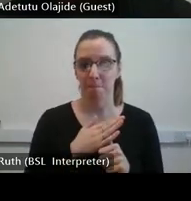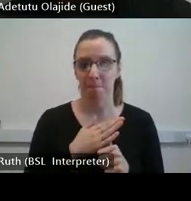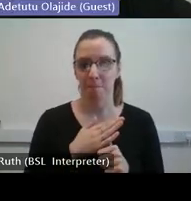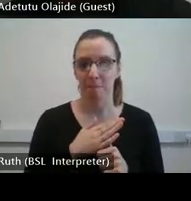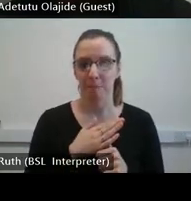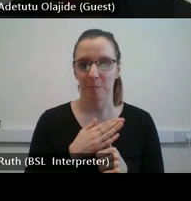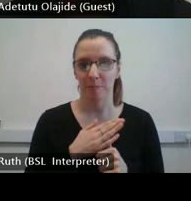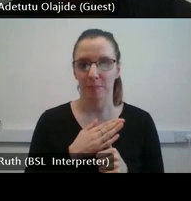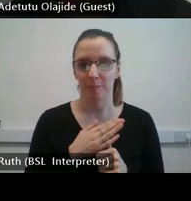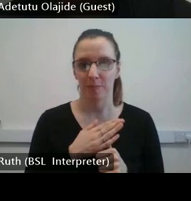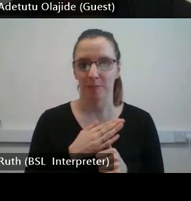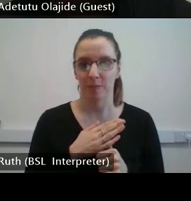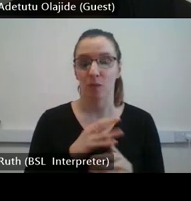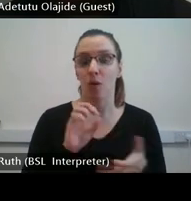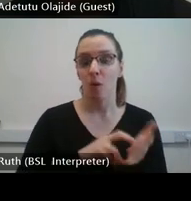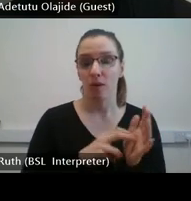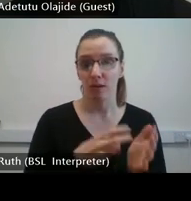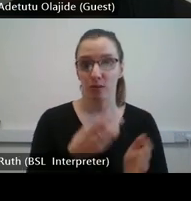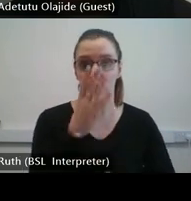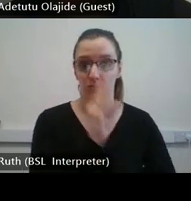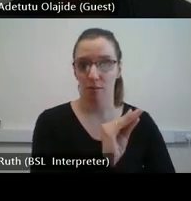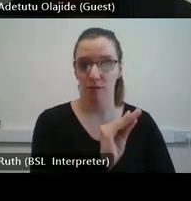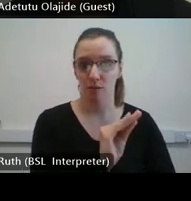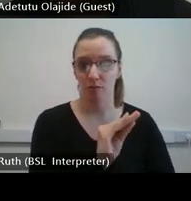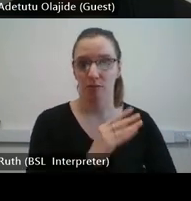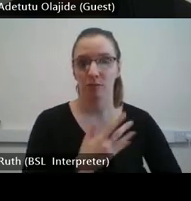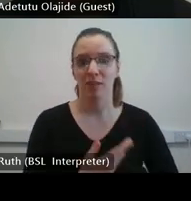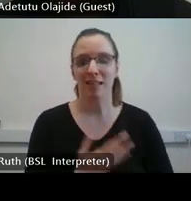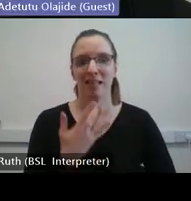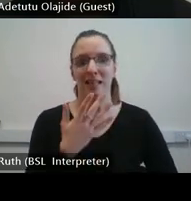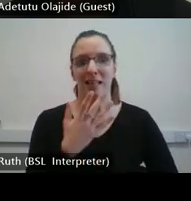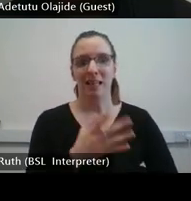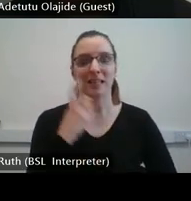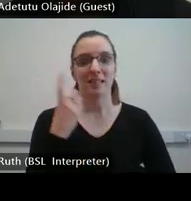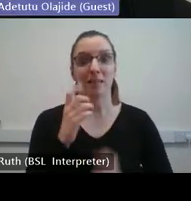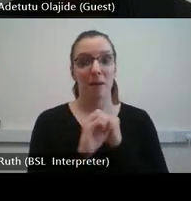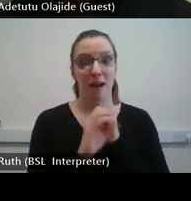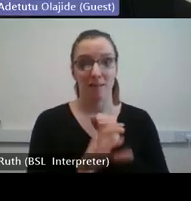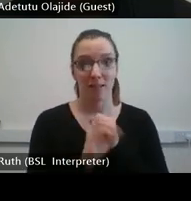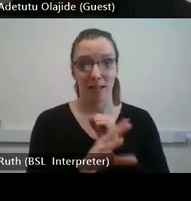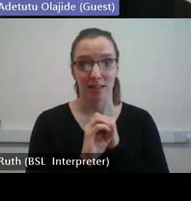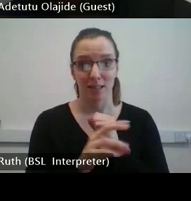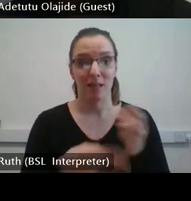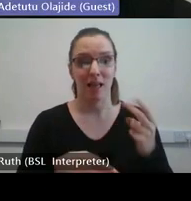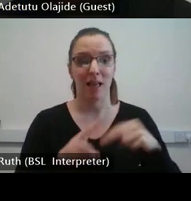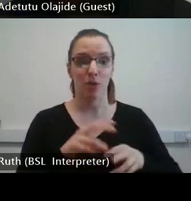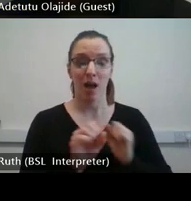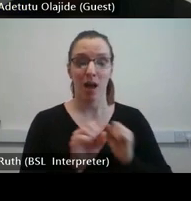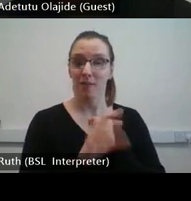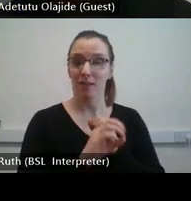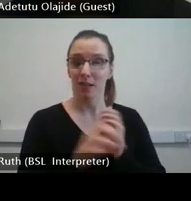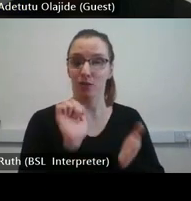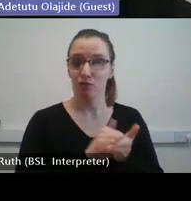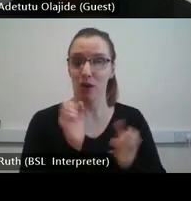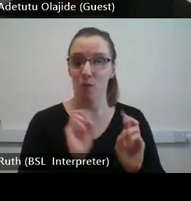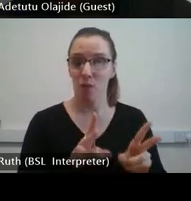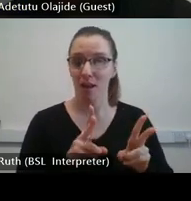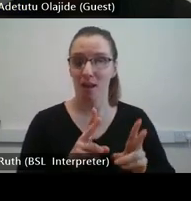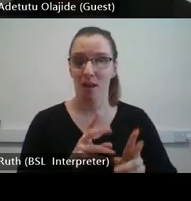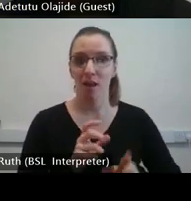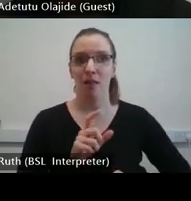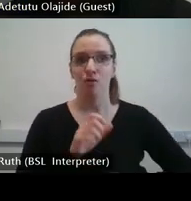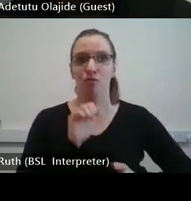tell the organization first is to think about advertising. If you advertise the right way, using the right choice of